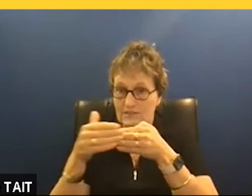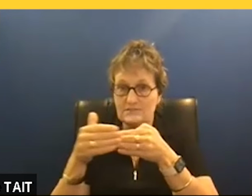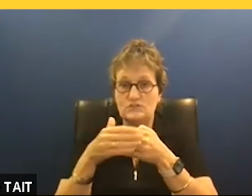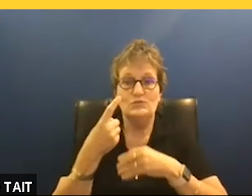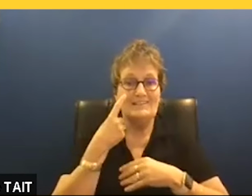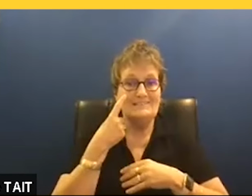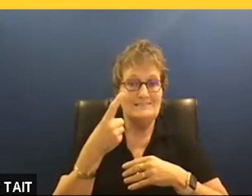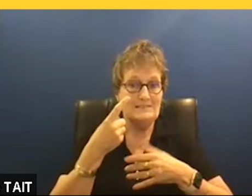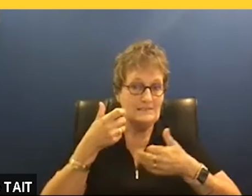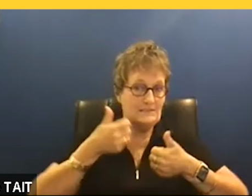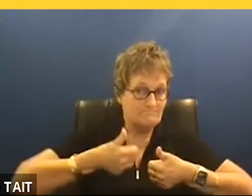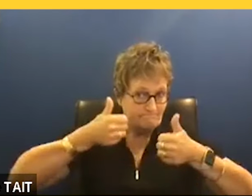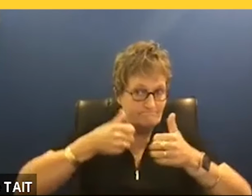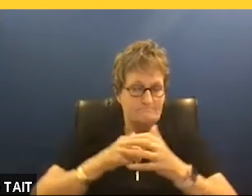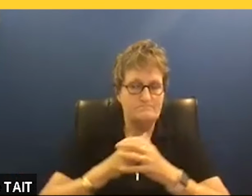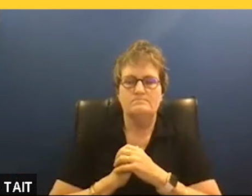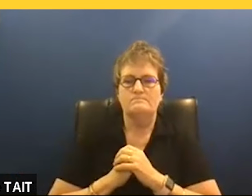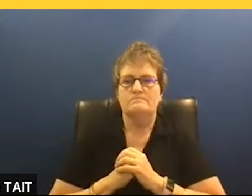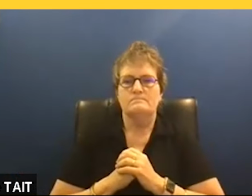working.